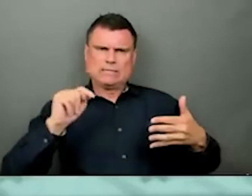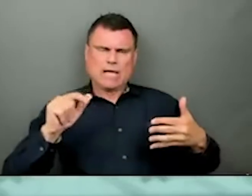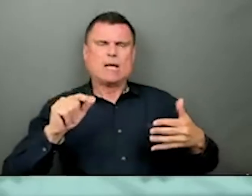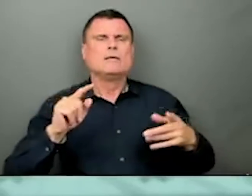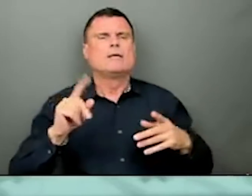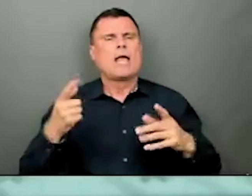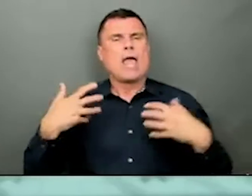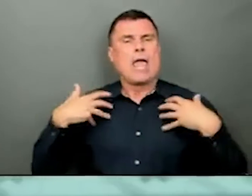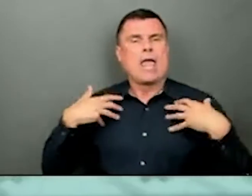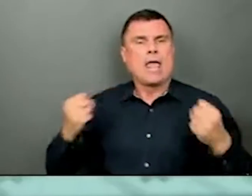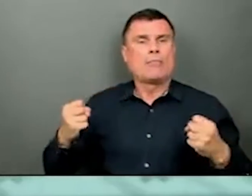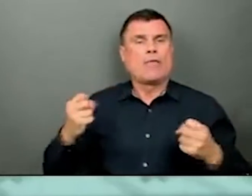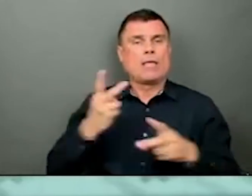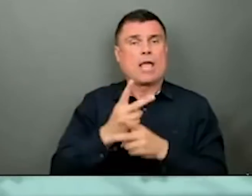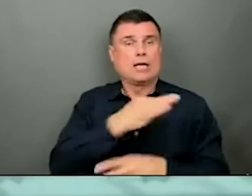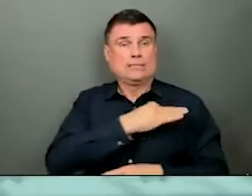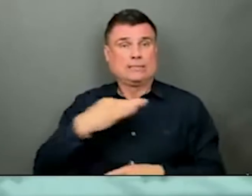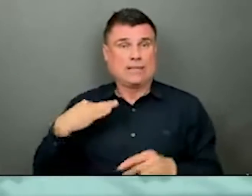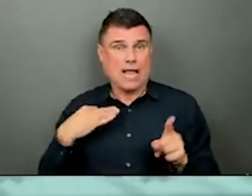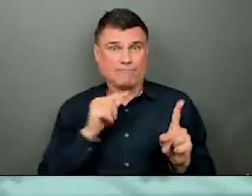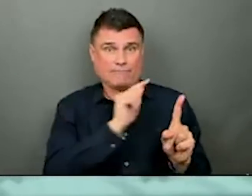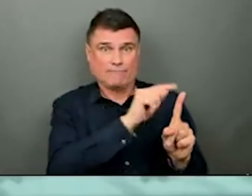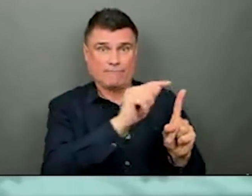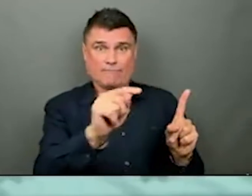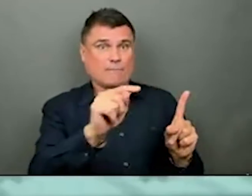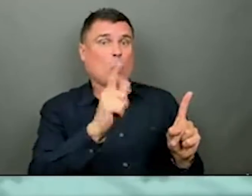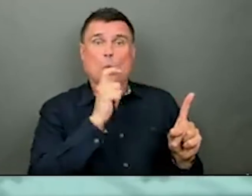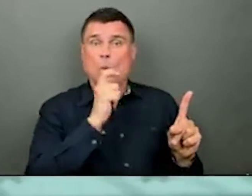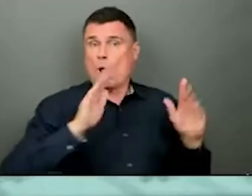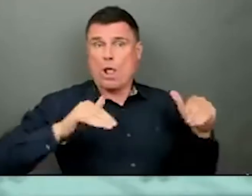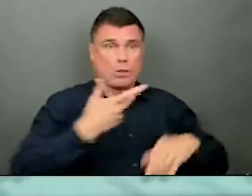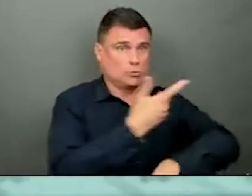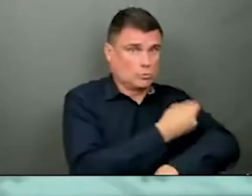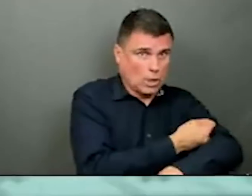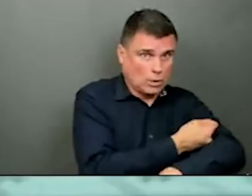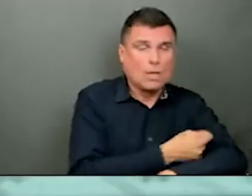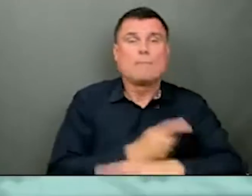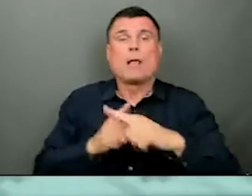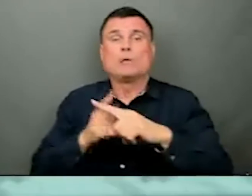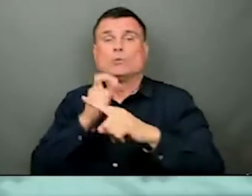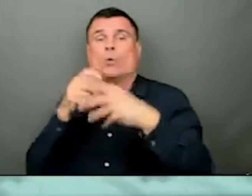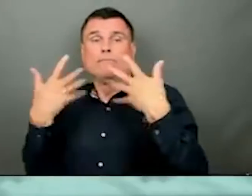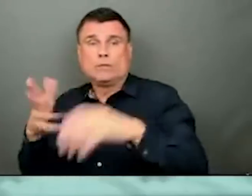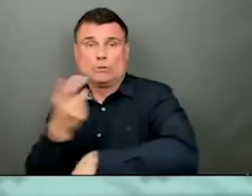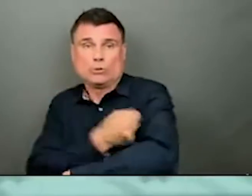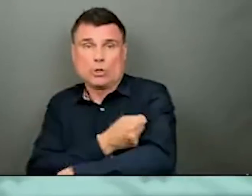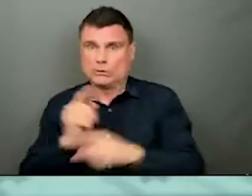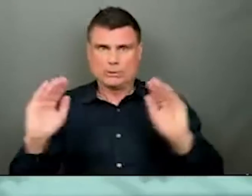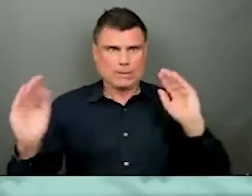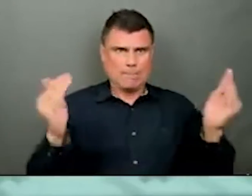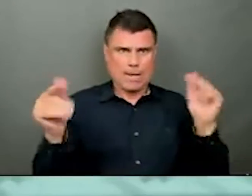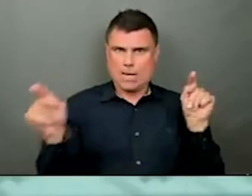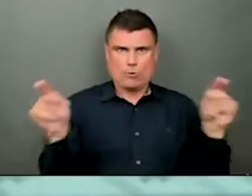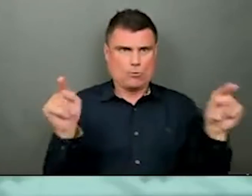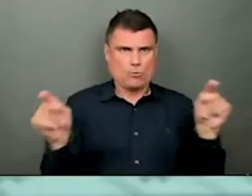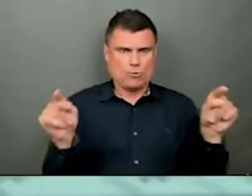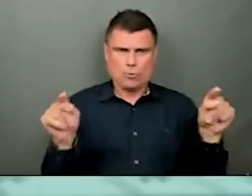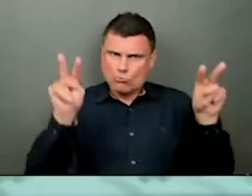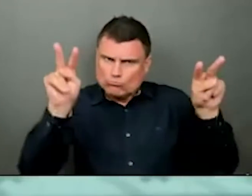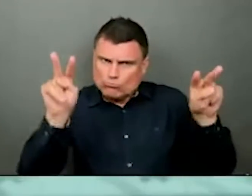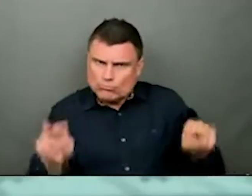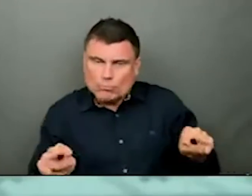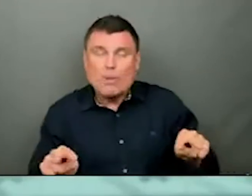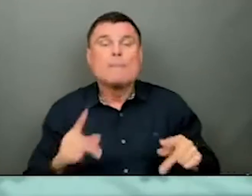been very small. And also we look at, we've been looking in long-term care homes as well to see in those settings, are we